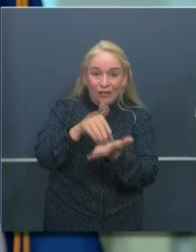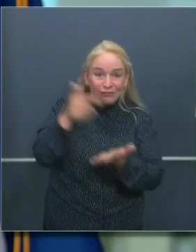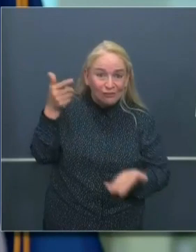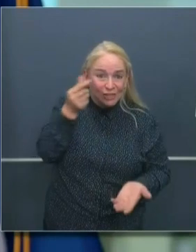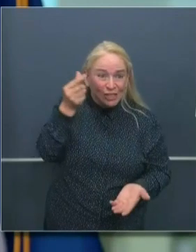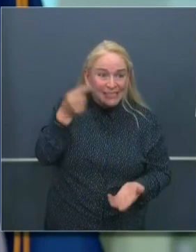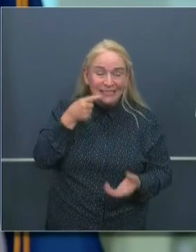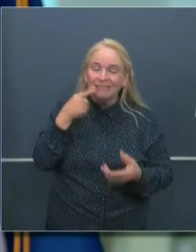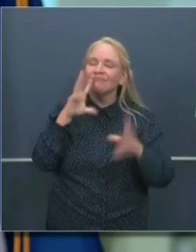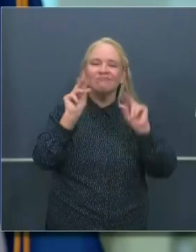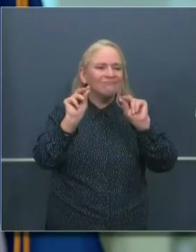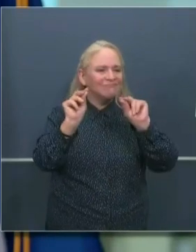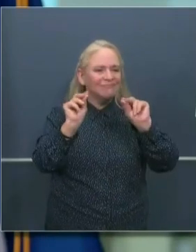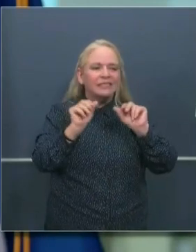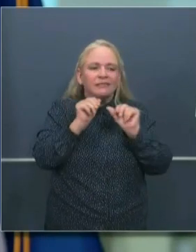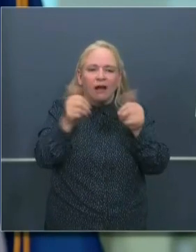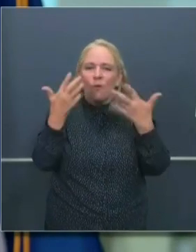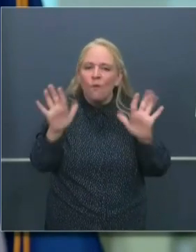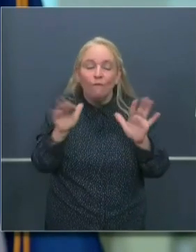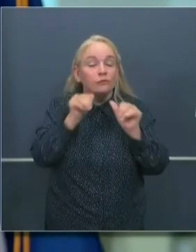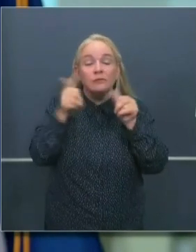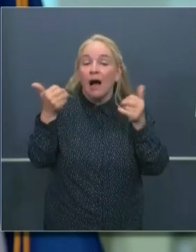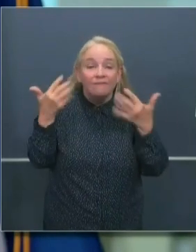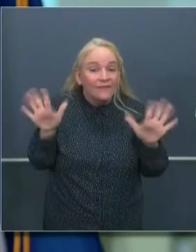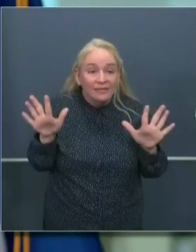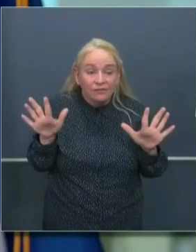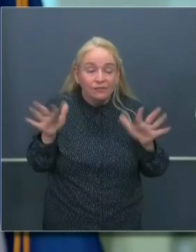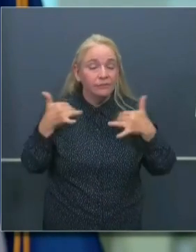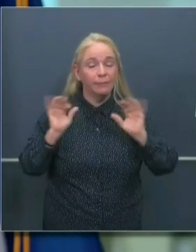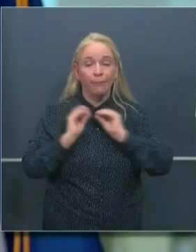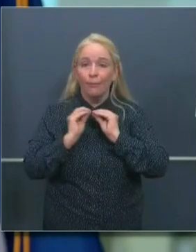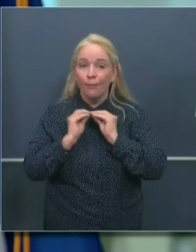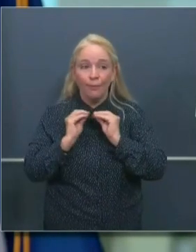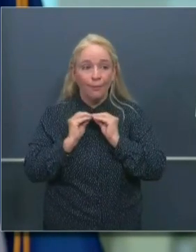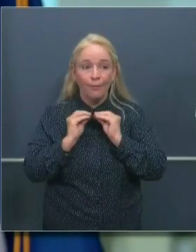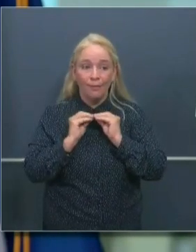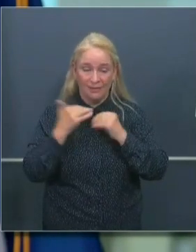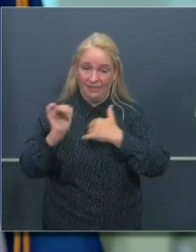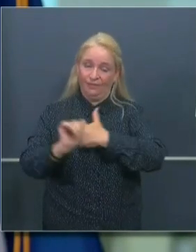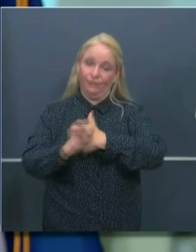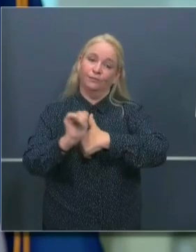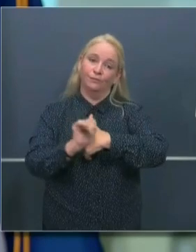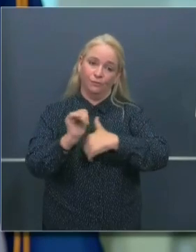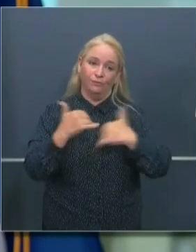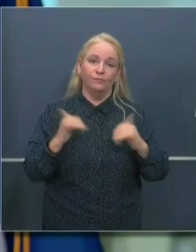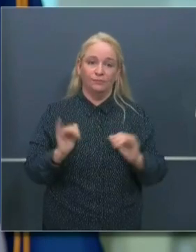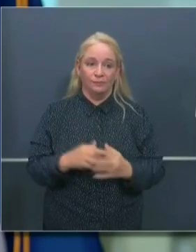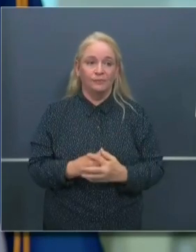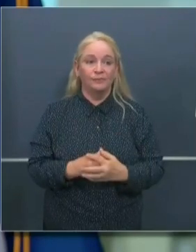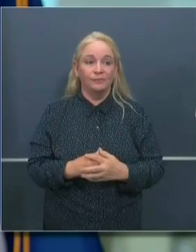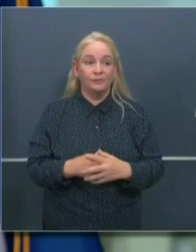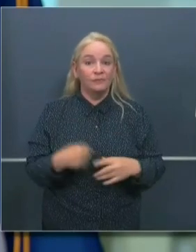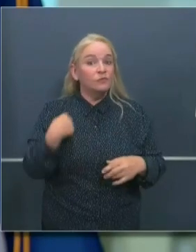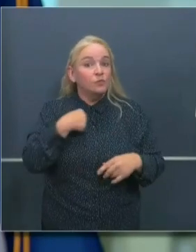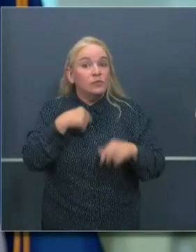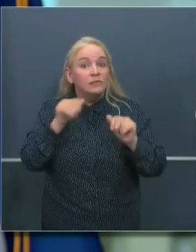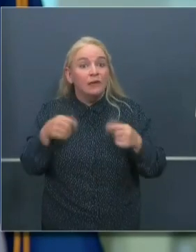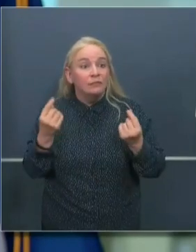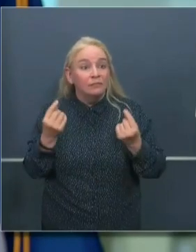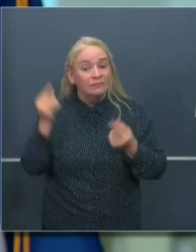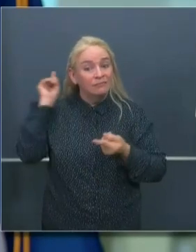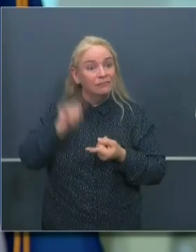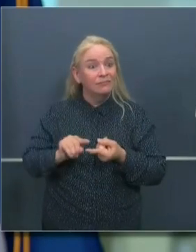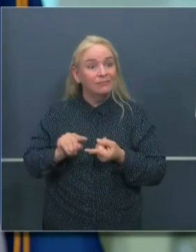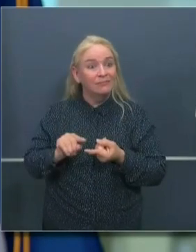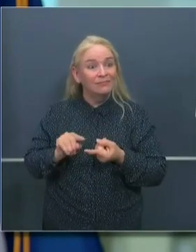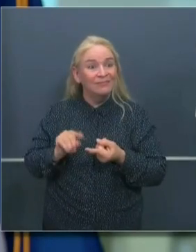game. By no stretch are we out of the woods, but we can influence, we can mitigate the